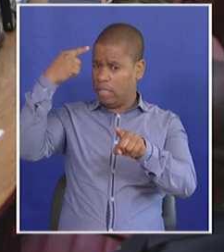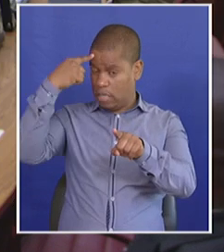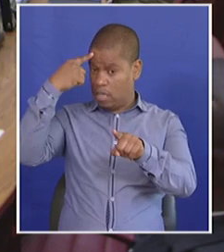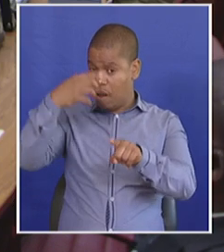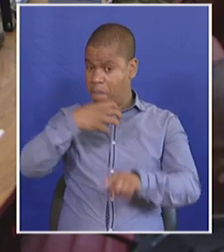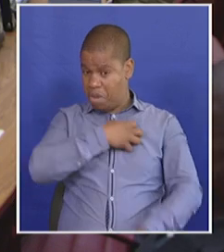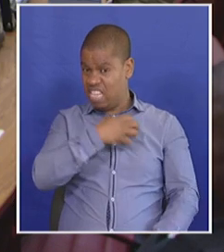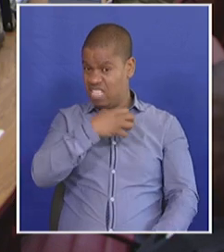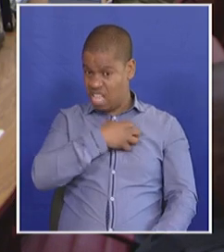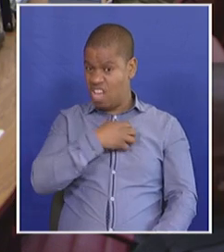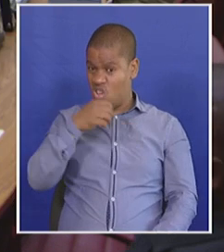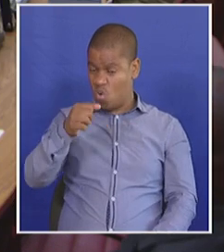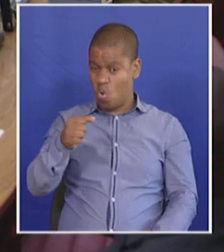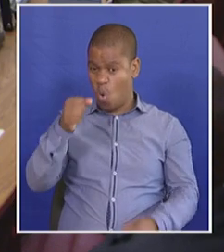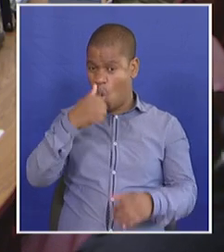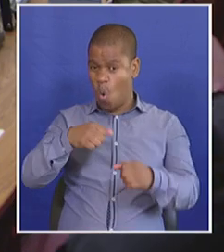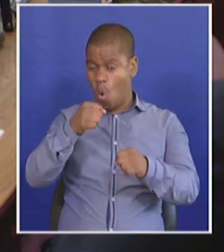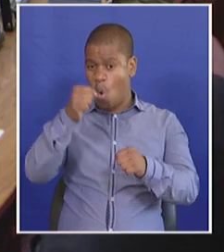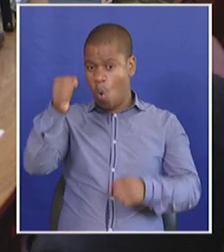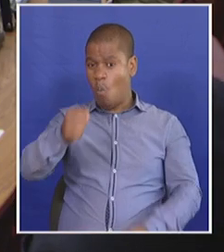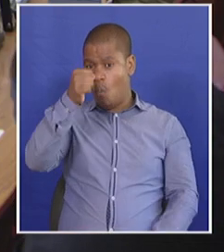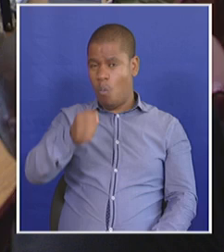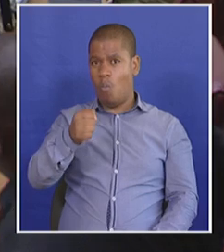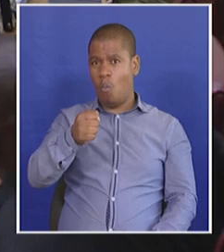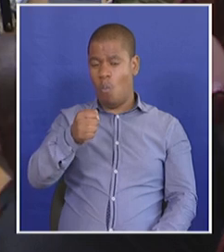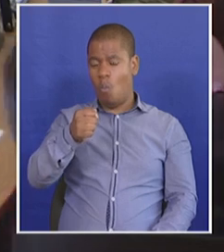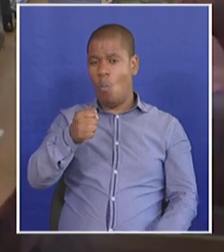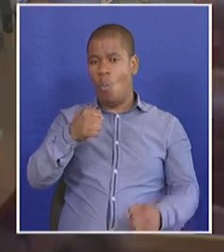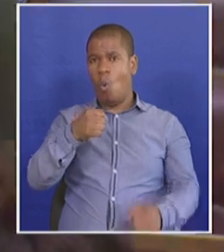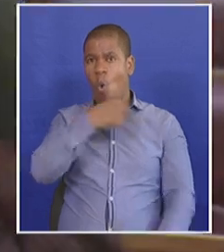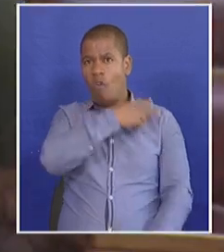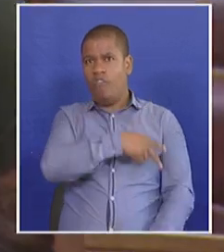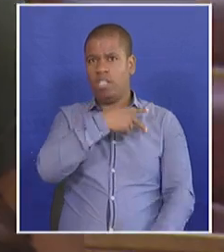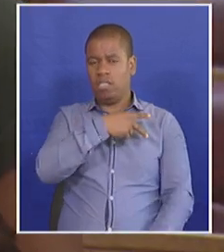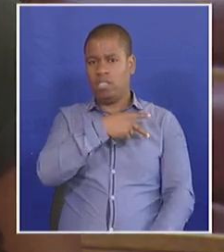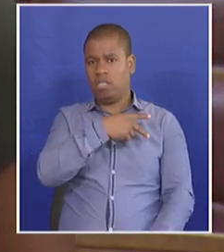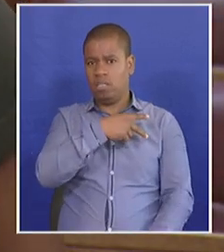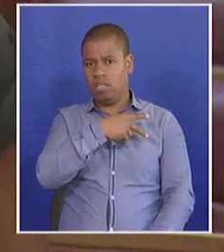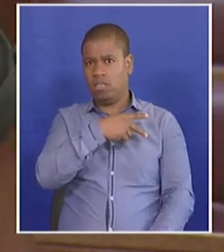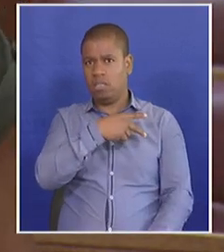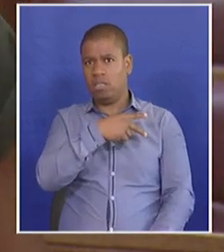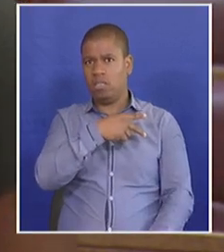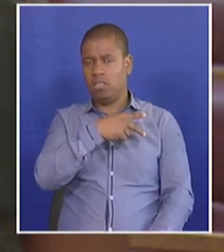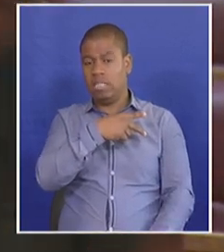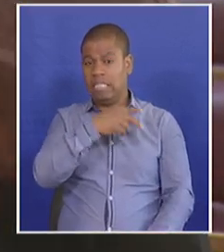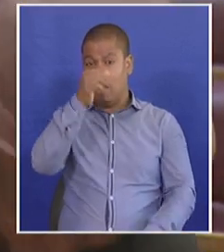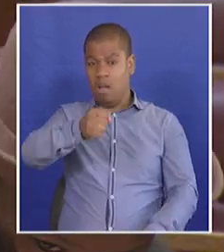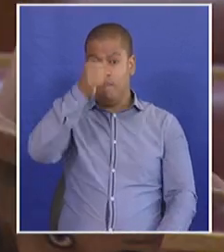minister after the new developments on the Nkandla matter? Thank